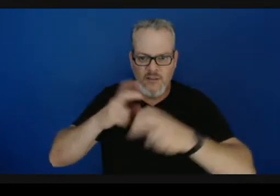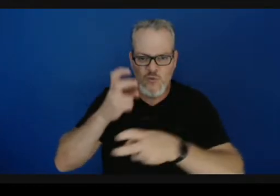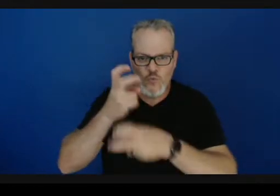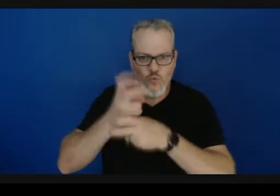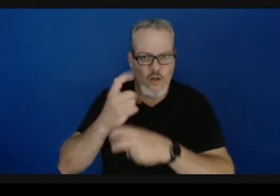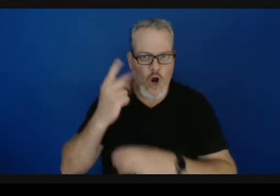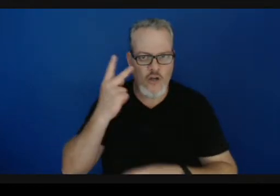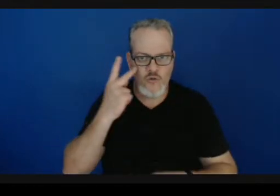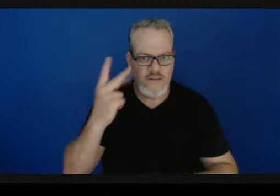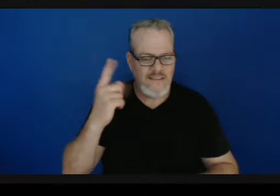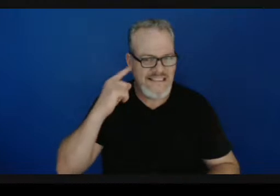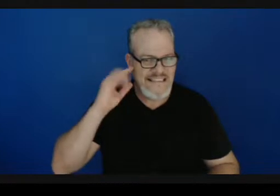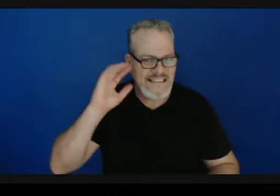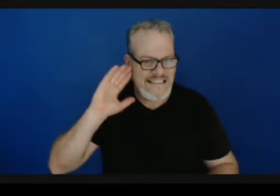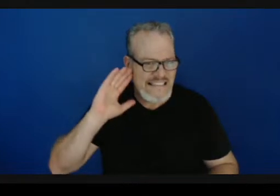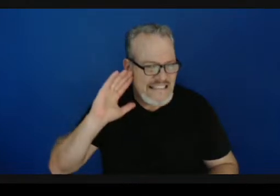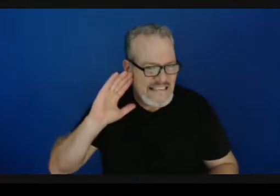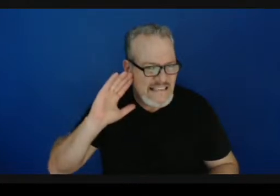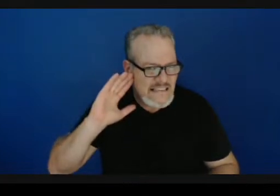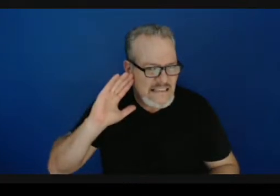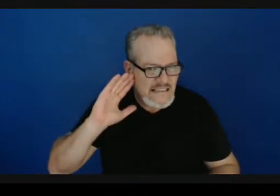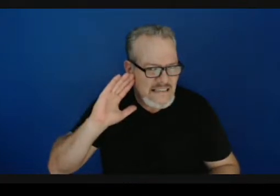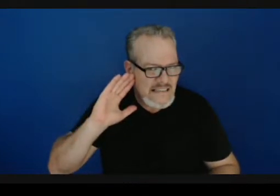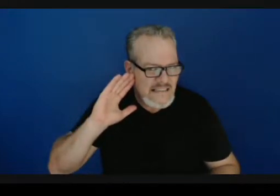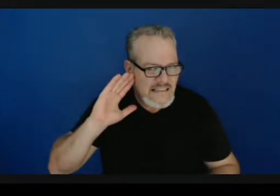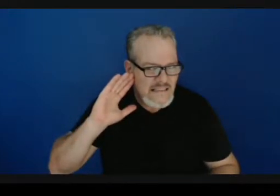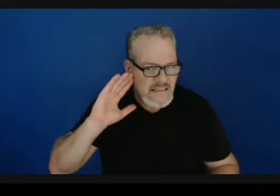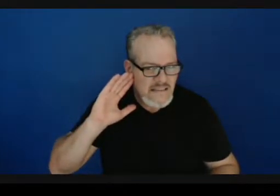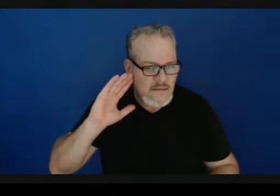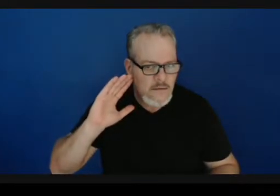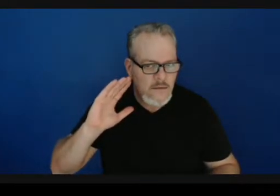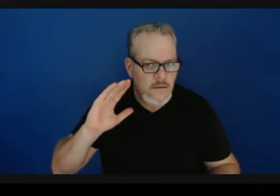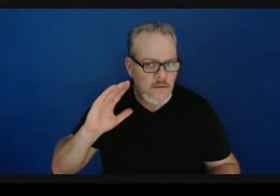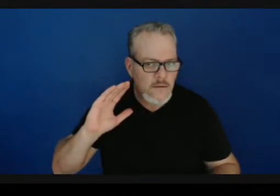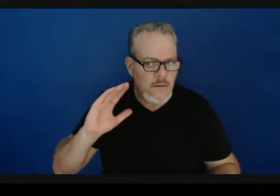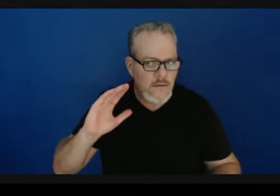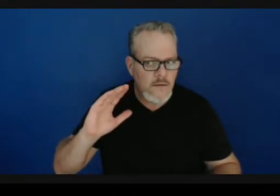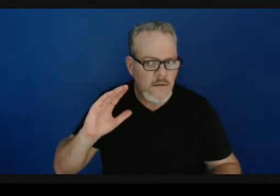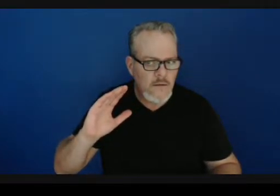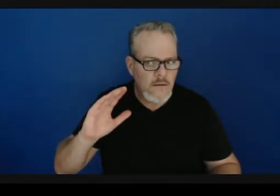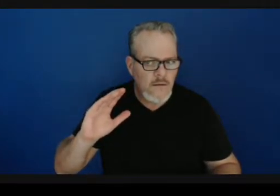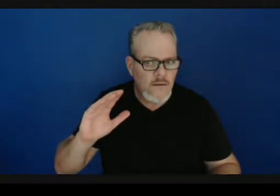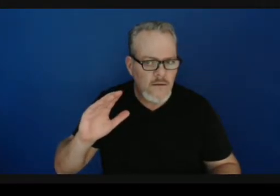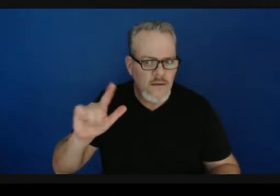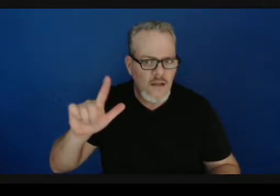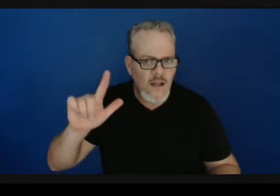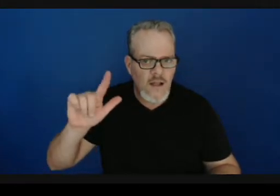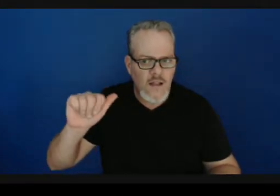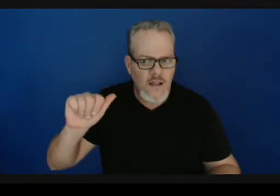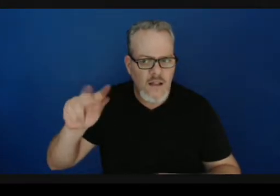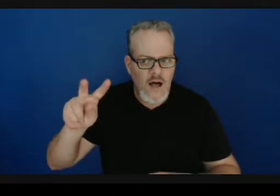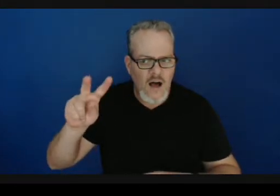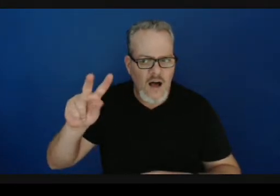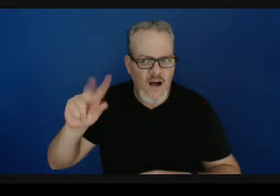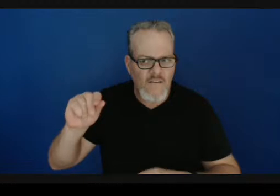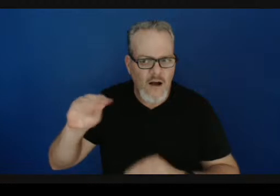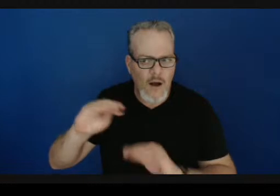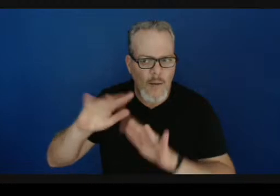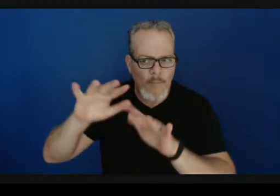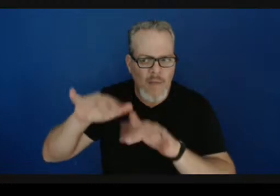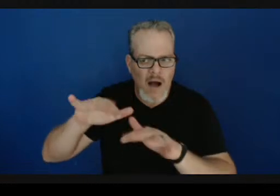minutes before the onset of the eruption. And the lava then migrated across the caldera there.